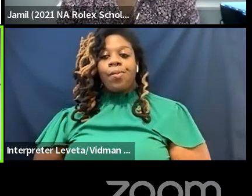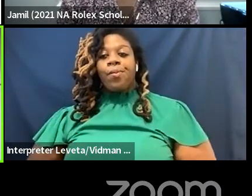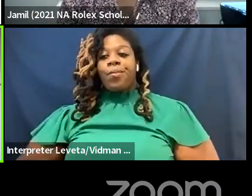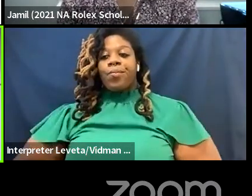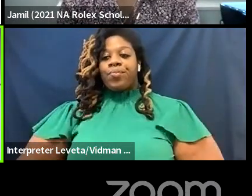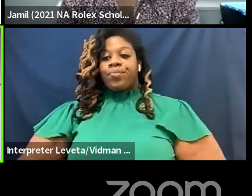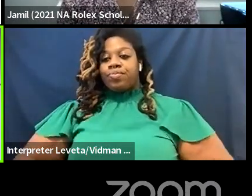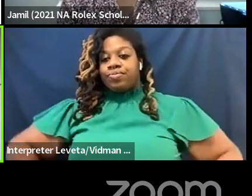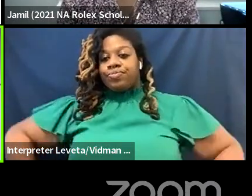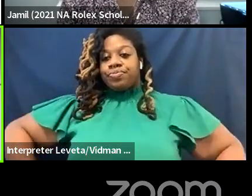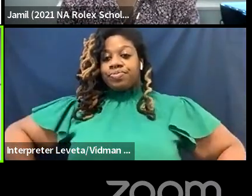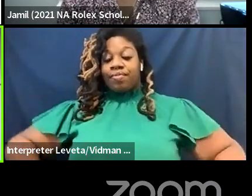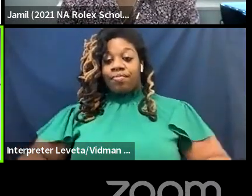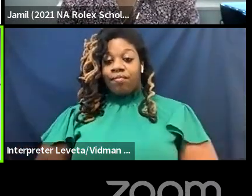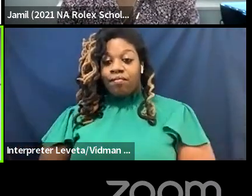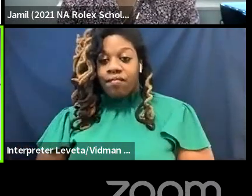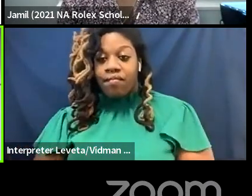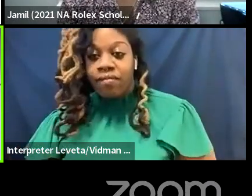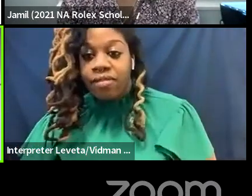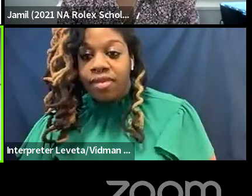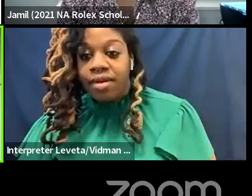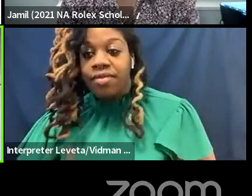I didn't have any fears about